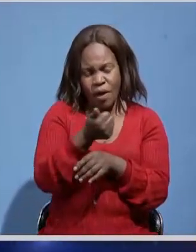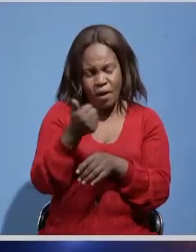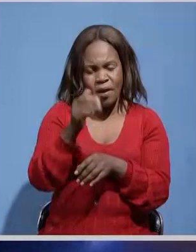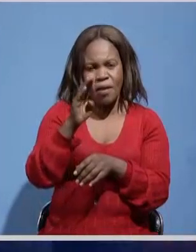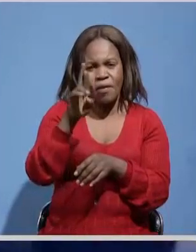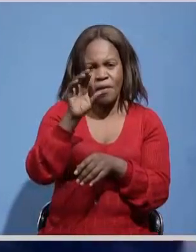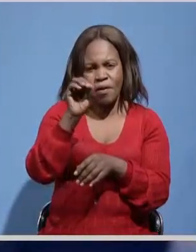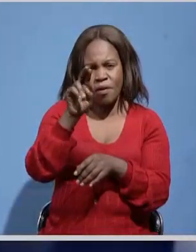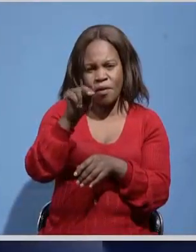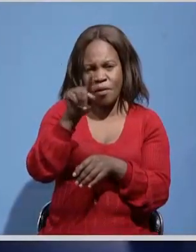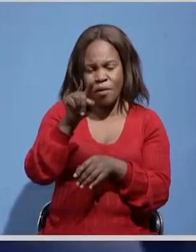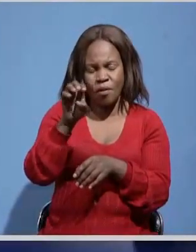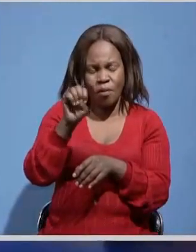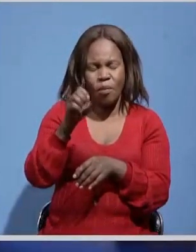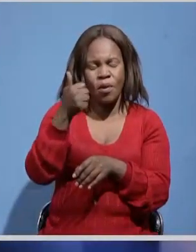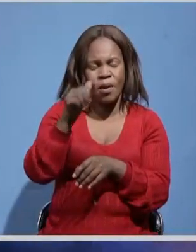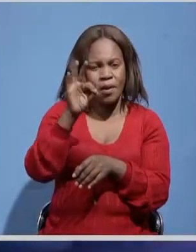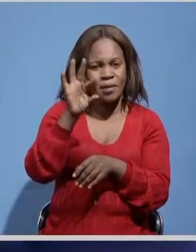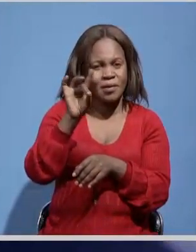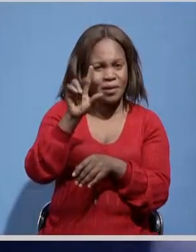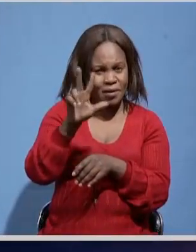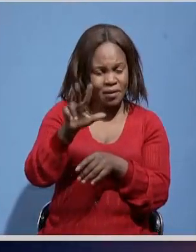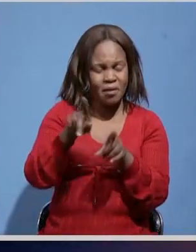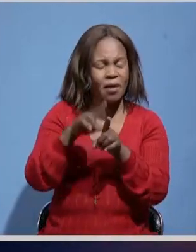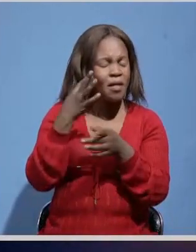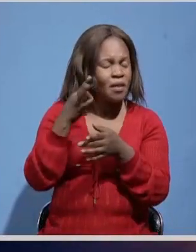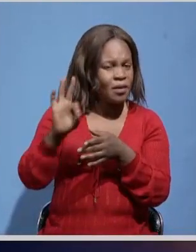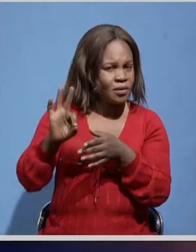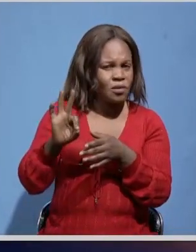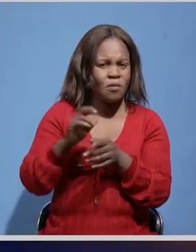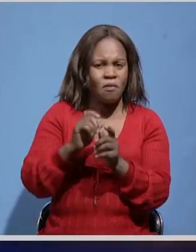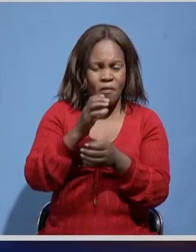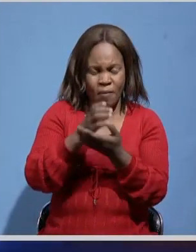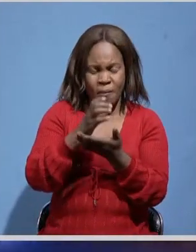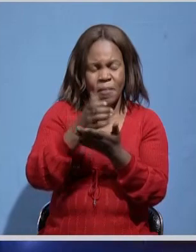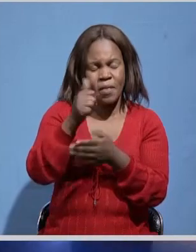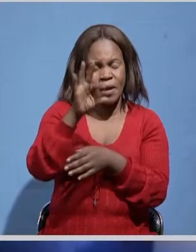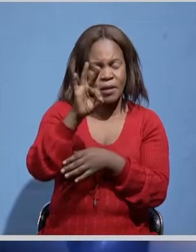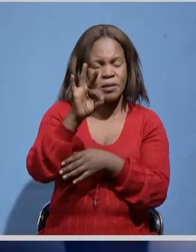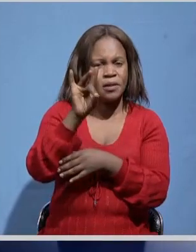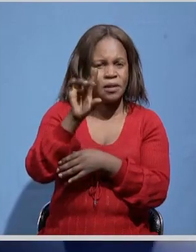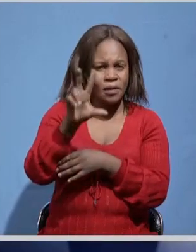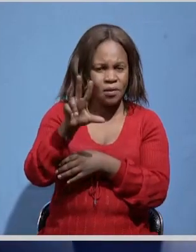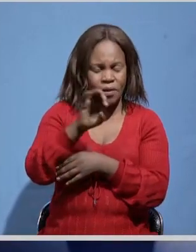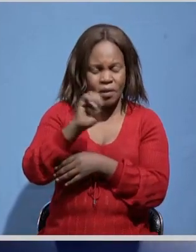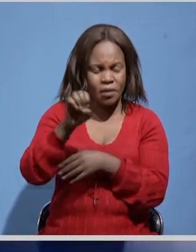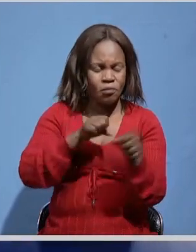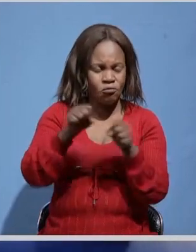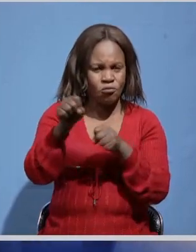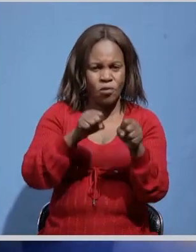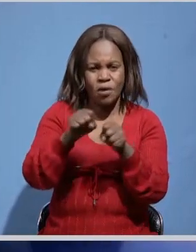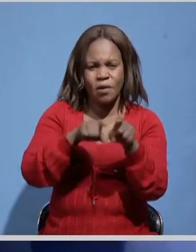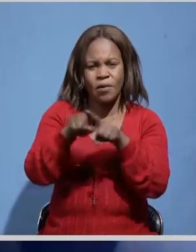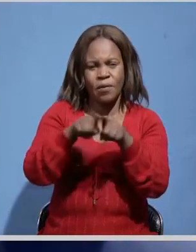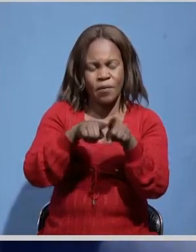the 1983 ABA World Cup and a silver medal in the 1983 East and Central Boxing Championship in